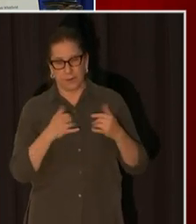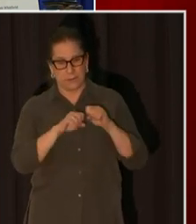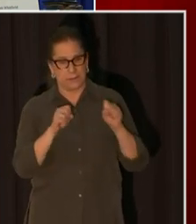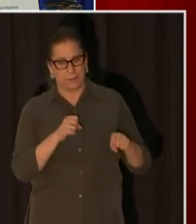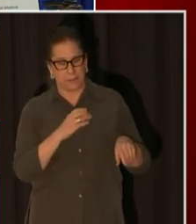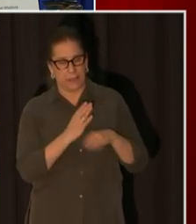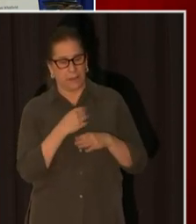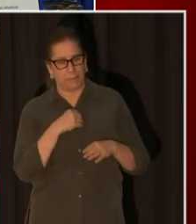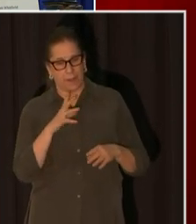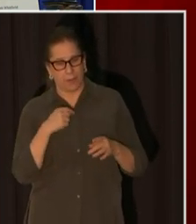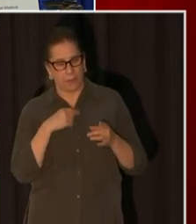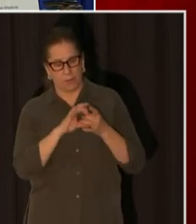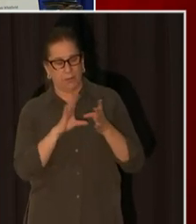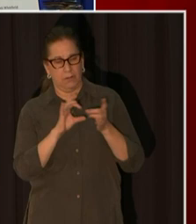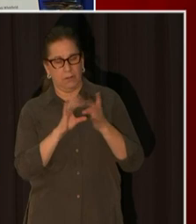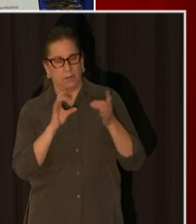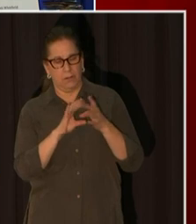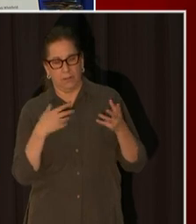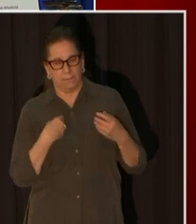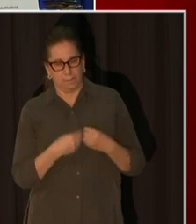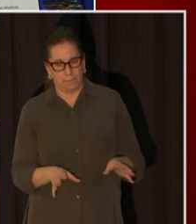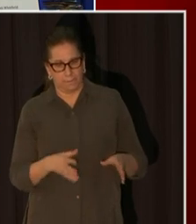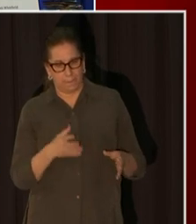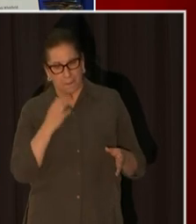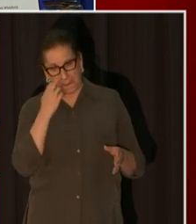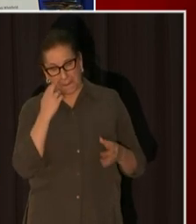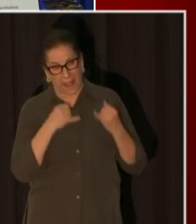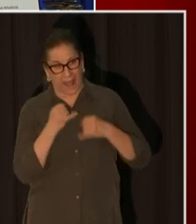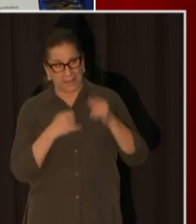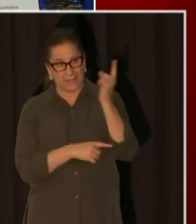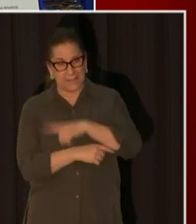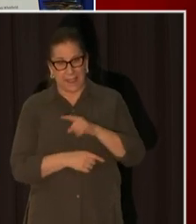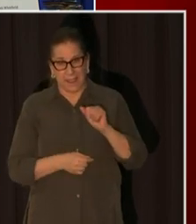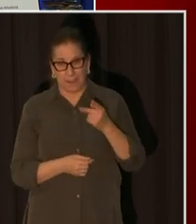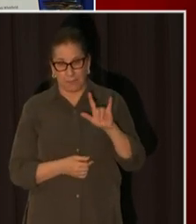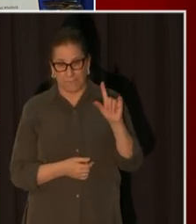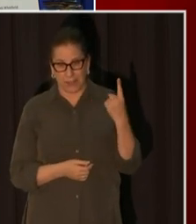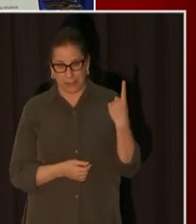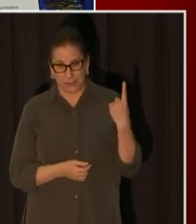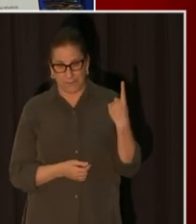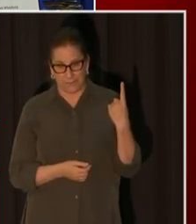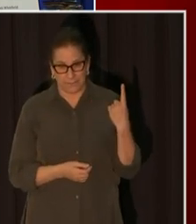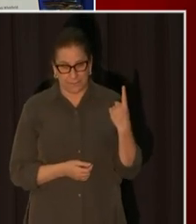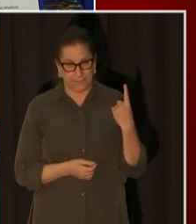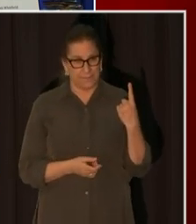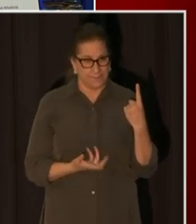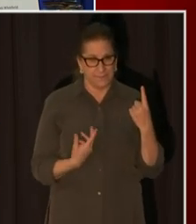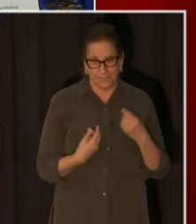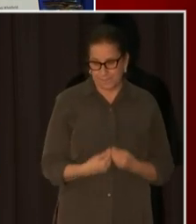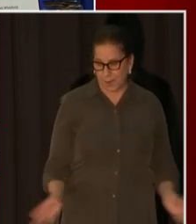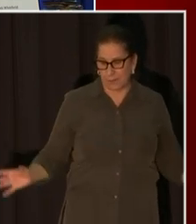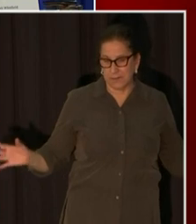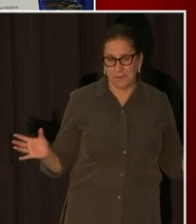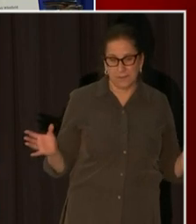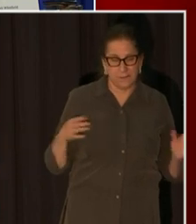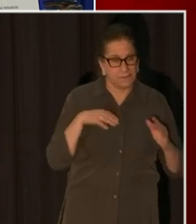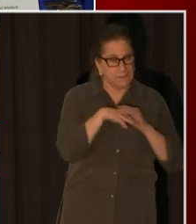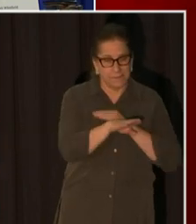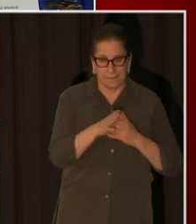and Elizabeth. Elizabeth has a design business. Elizabeth, your line should be open.